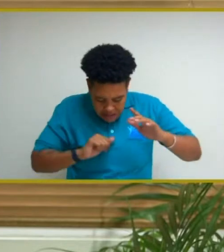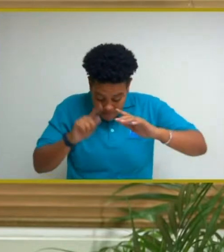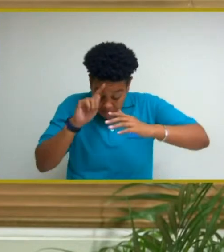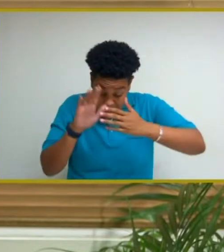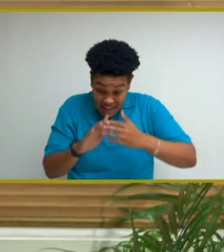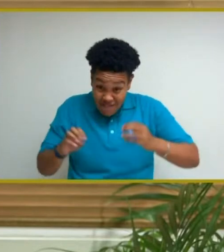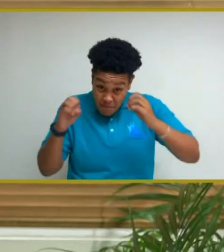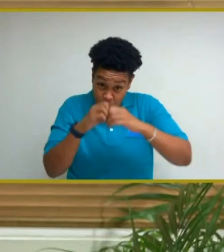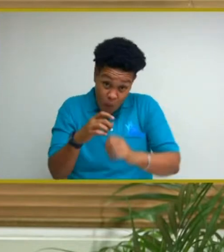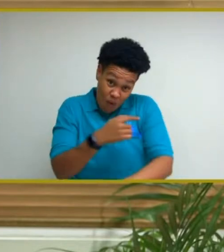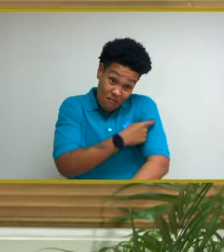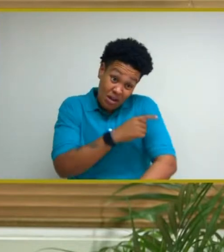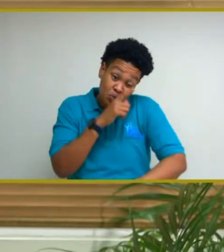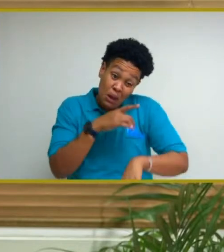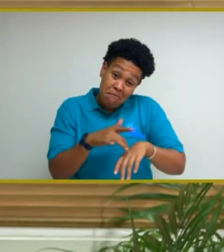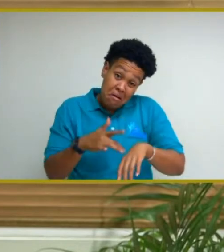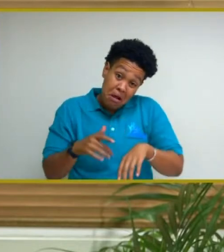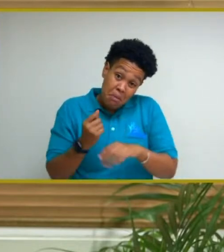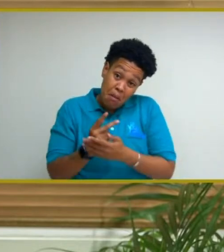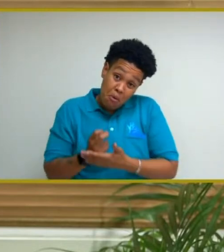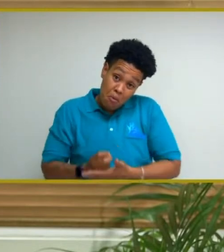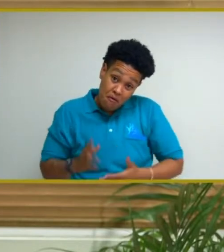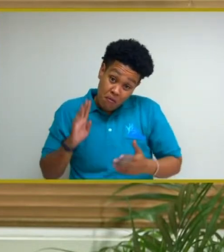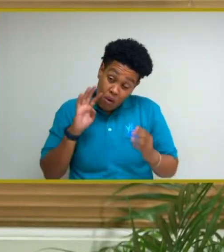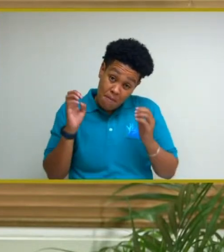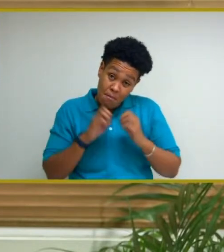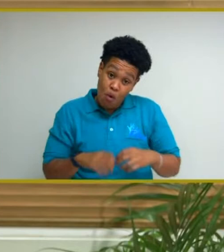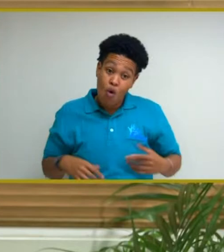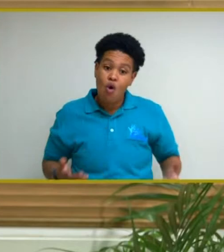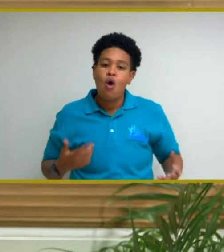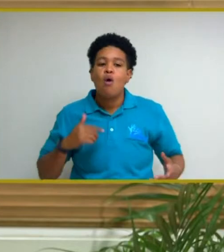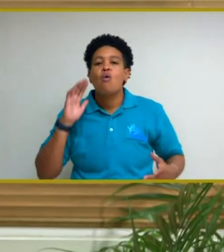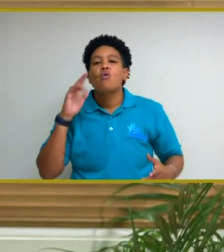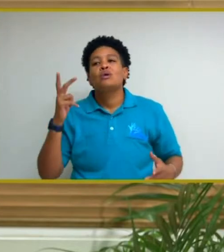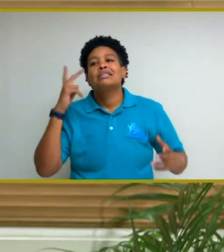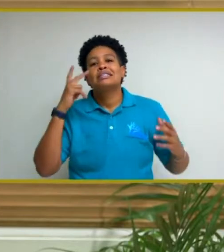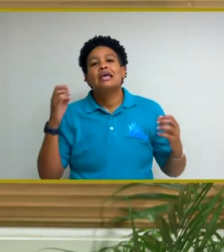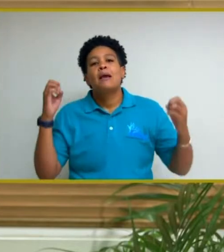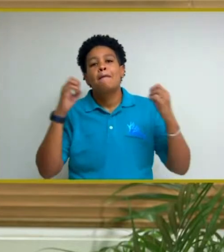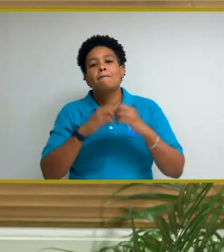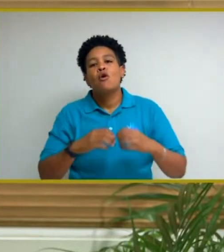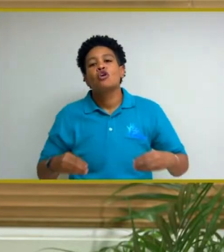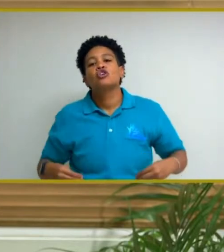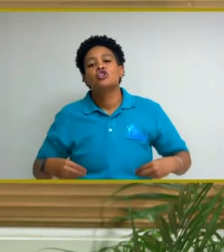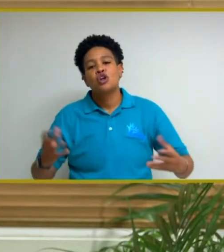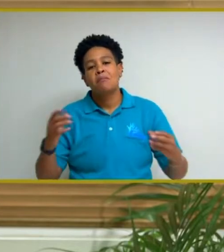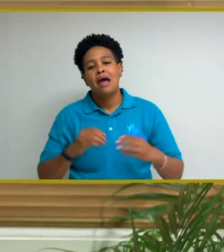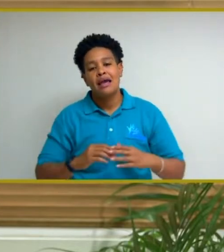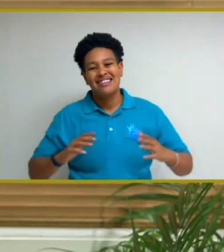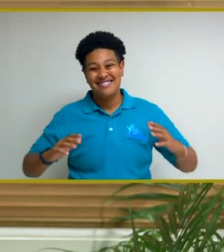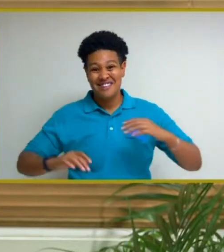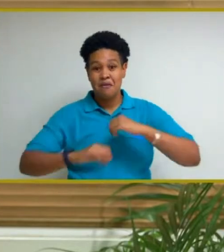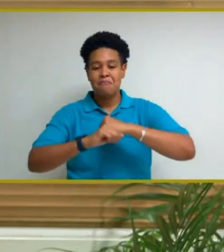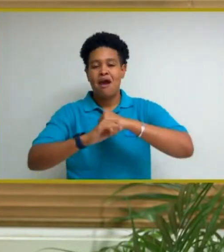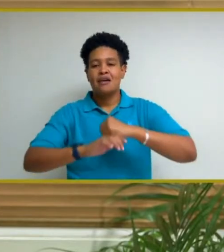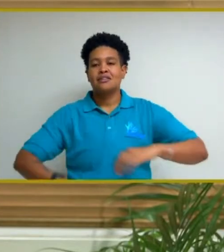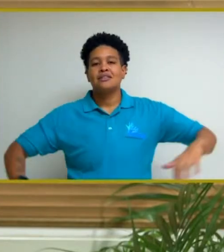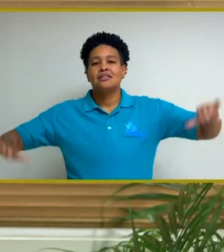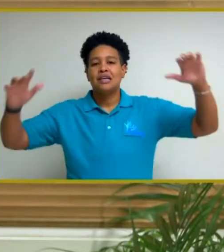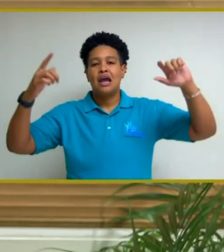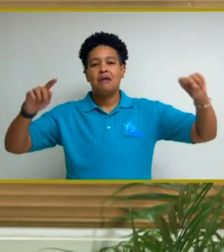that more vaccines are going to be approved and we will see greater supply in the market. So I'm